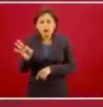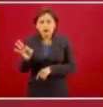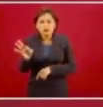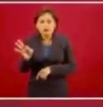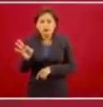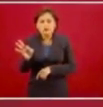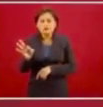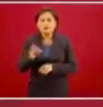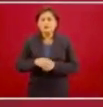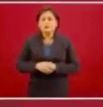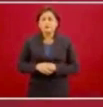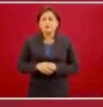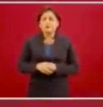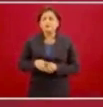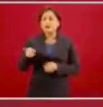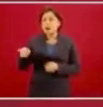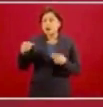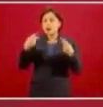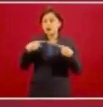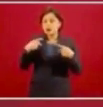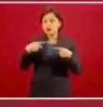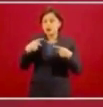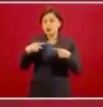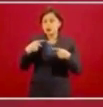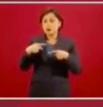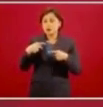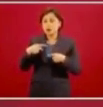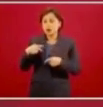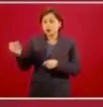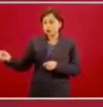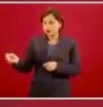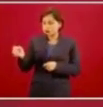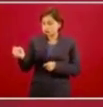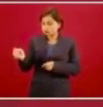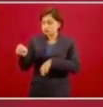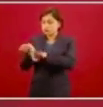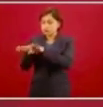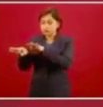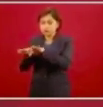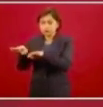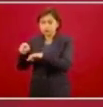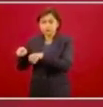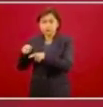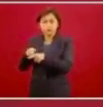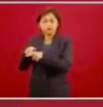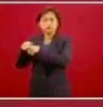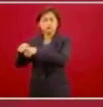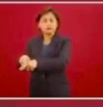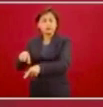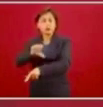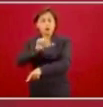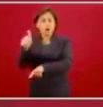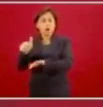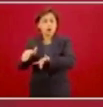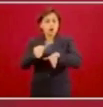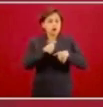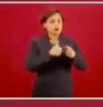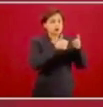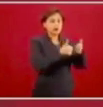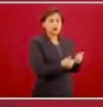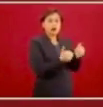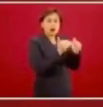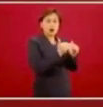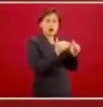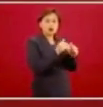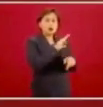and give this person the opportunity to participate, to save lives